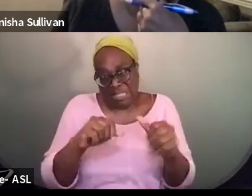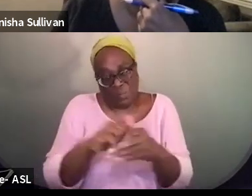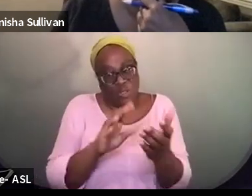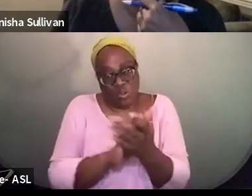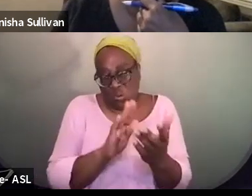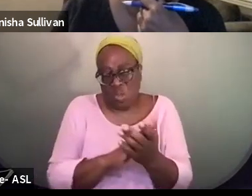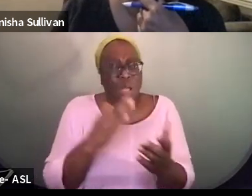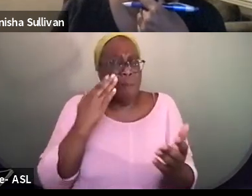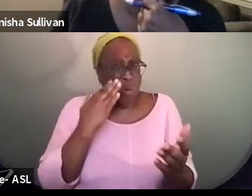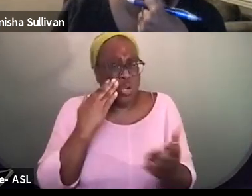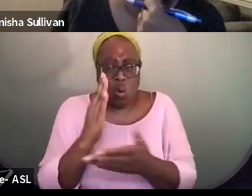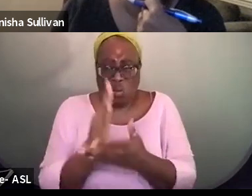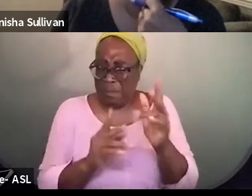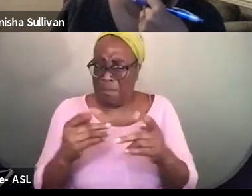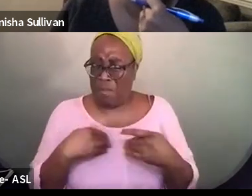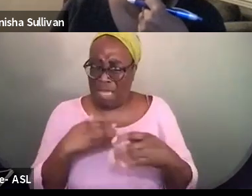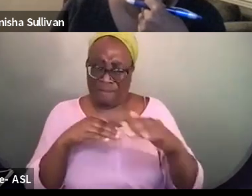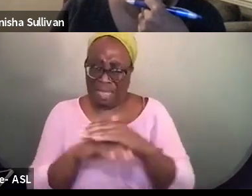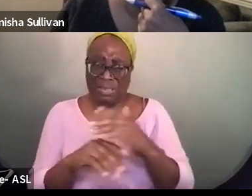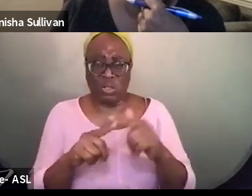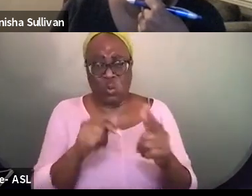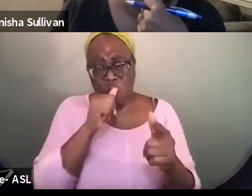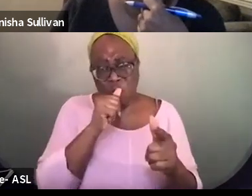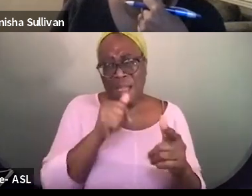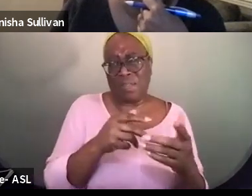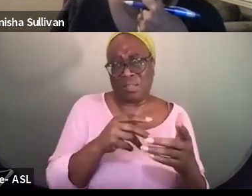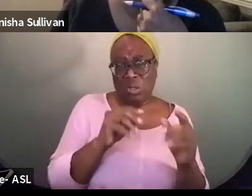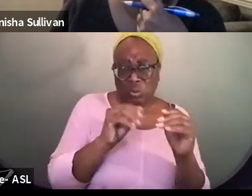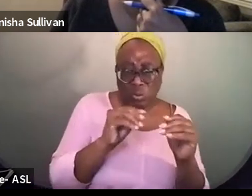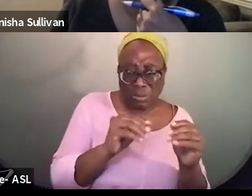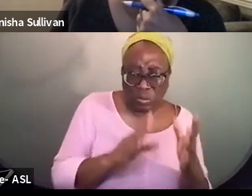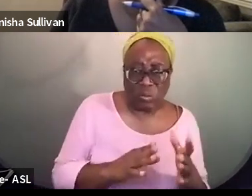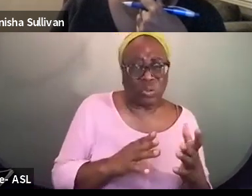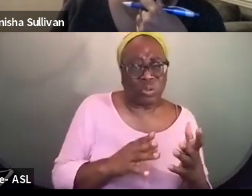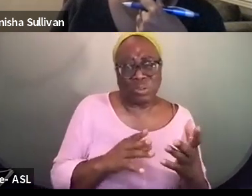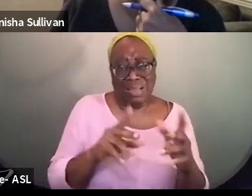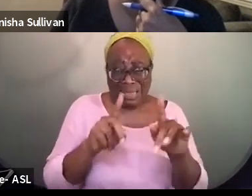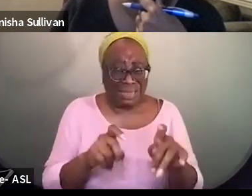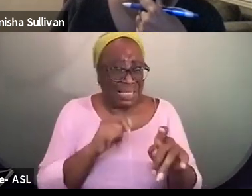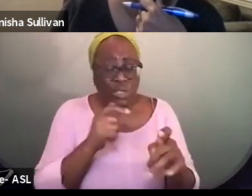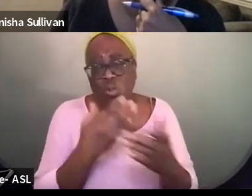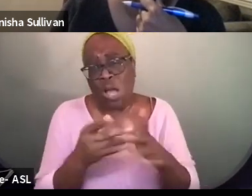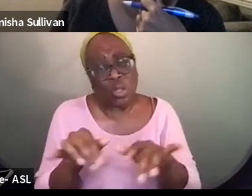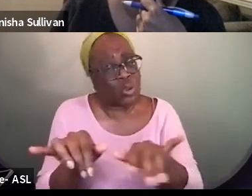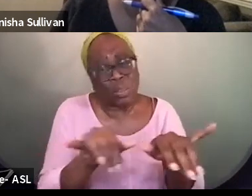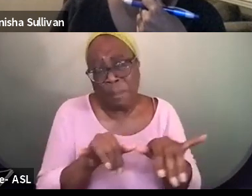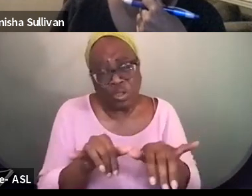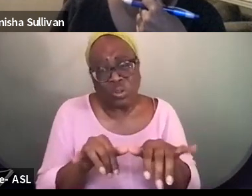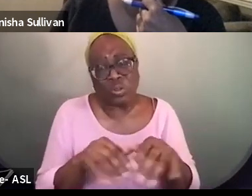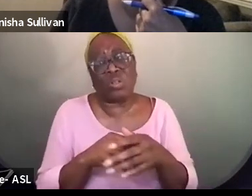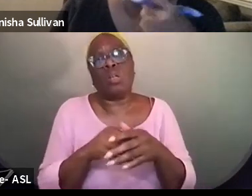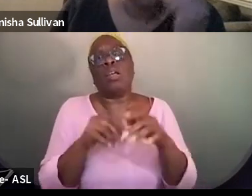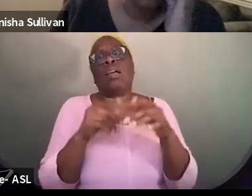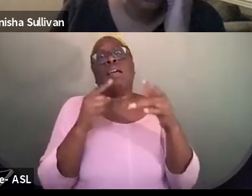private tutors and all these services. So a test is not an objective measure. And finally,